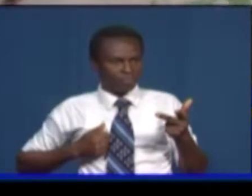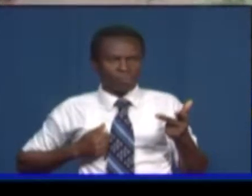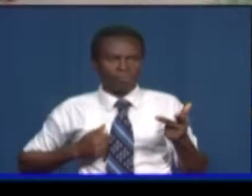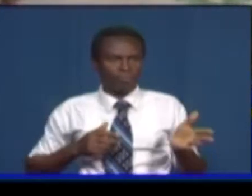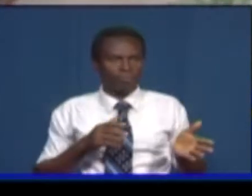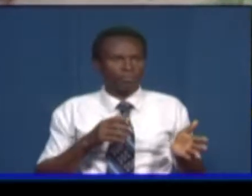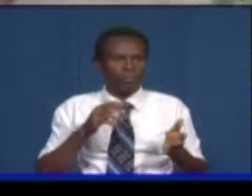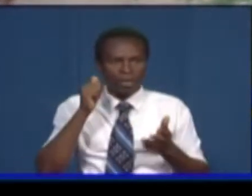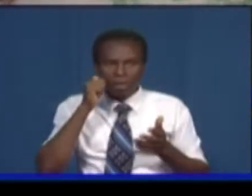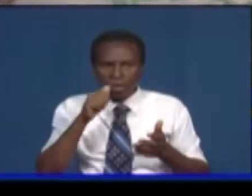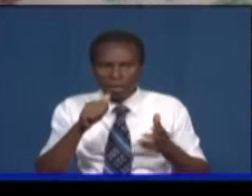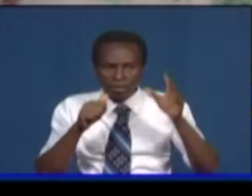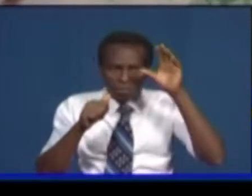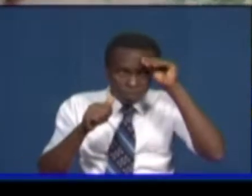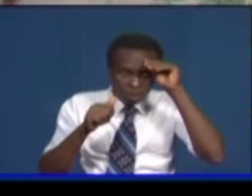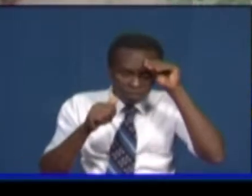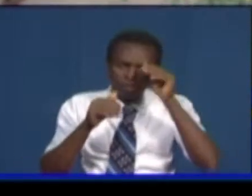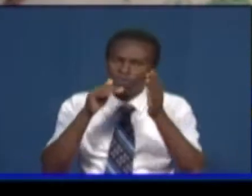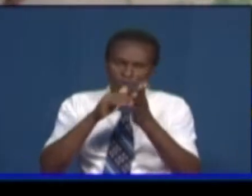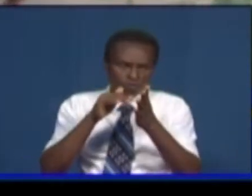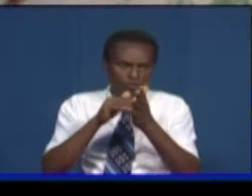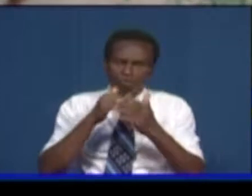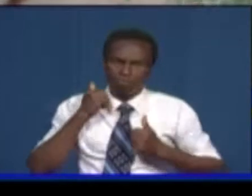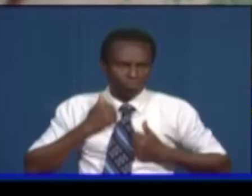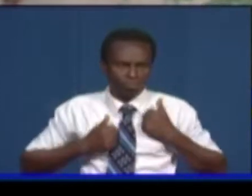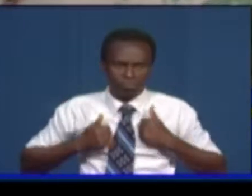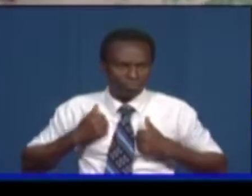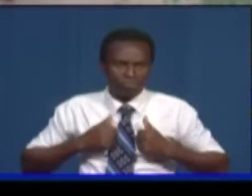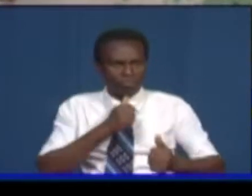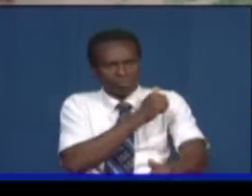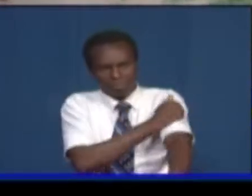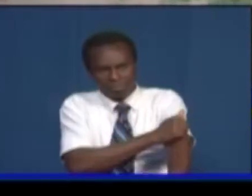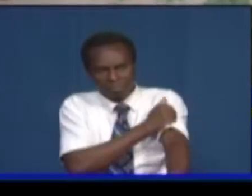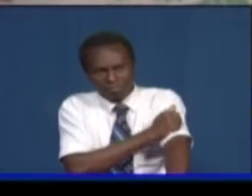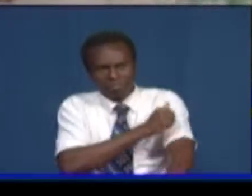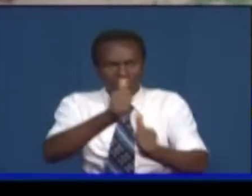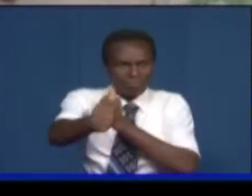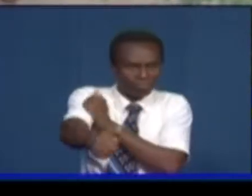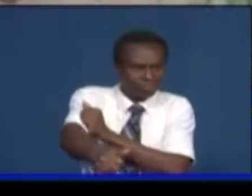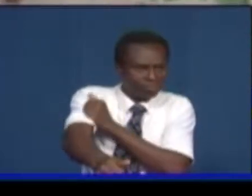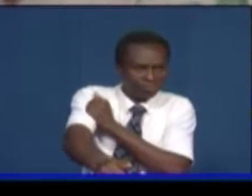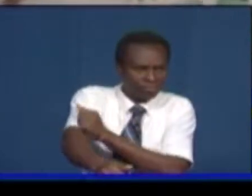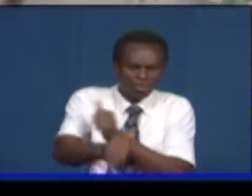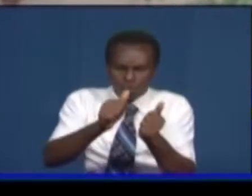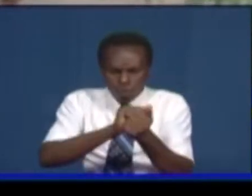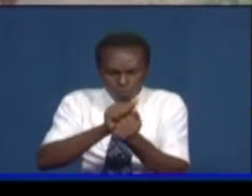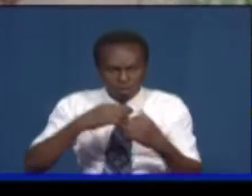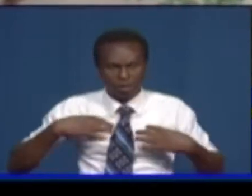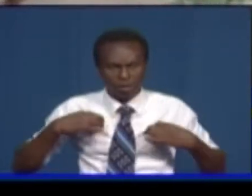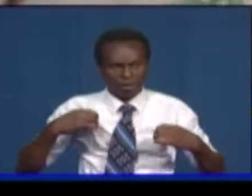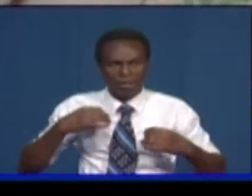that they take their bath at least twice a day, brush their teeth at least twice a day, you know, wash their clothes